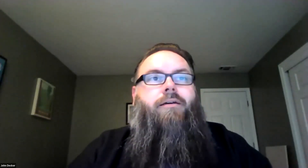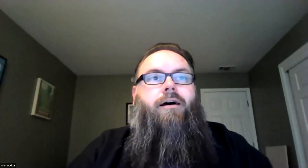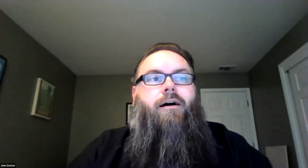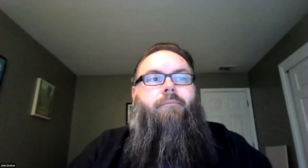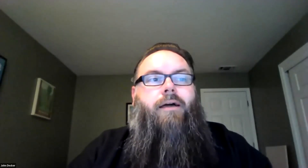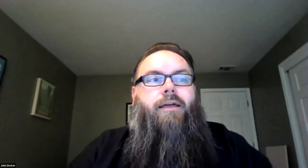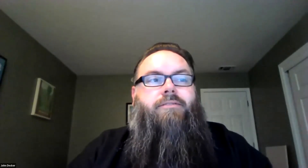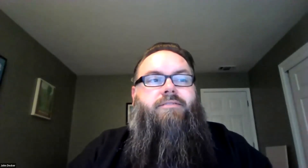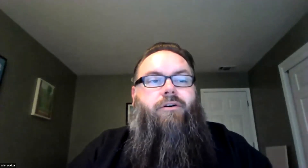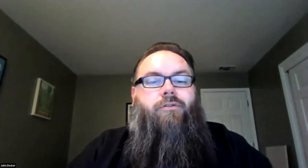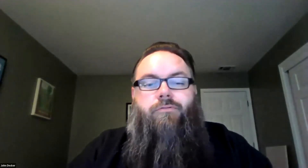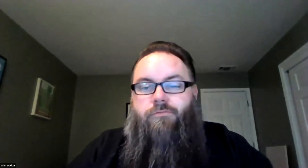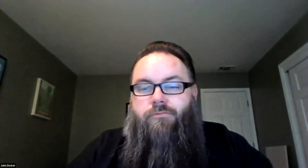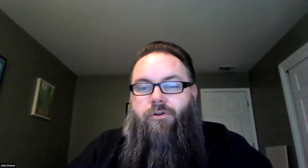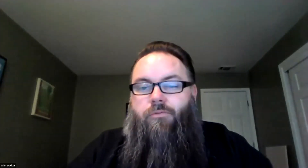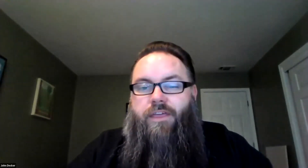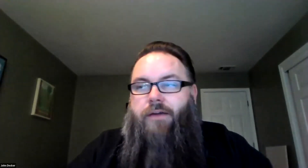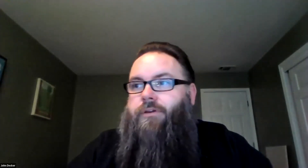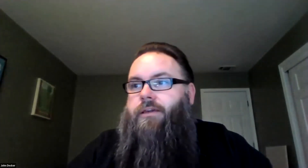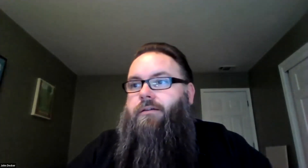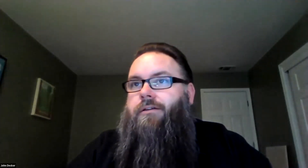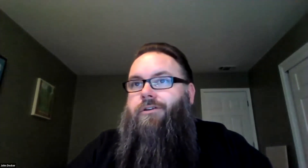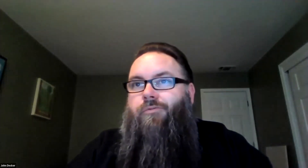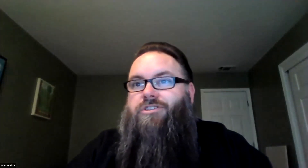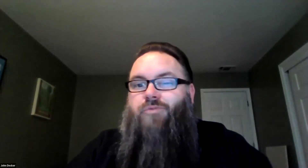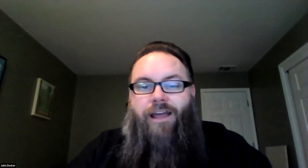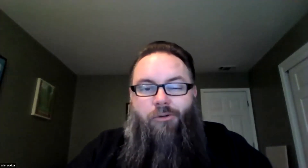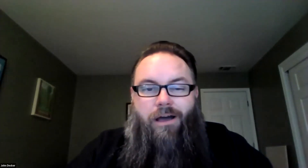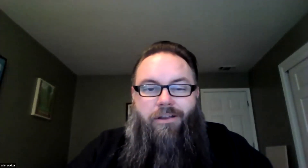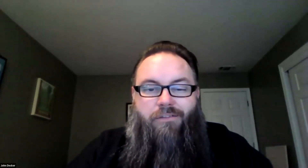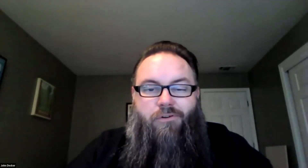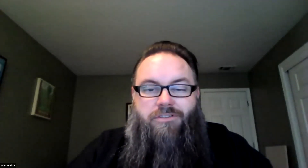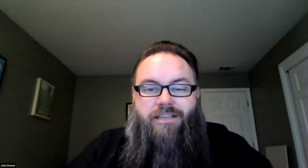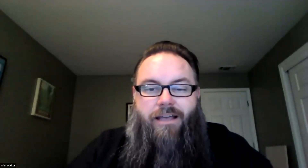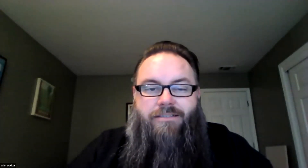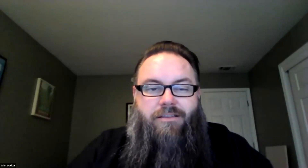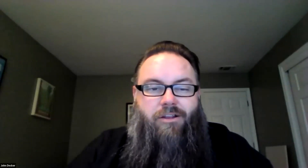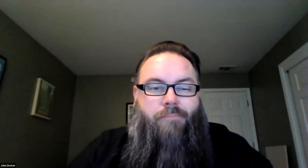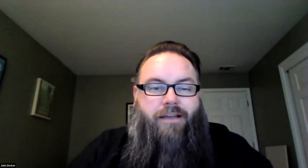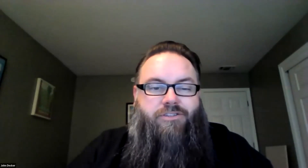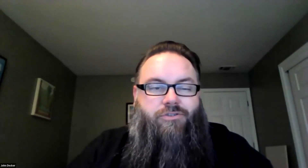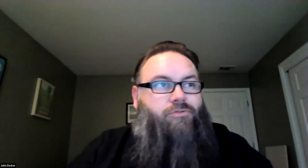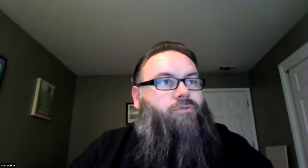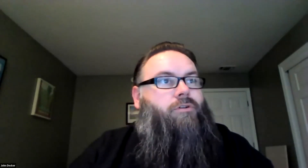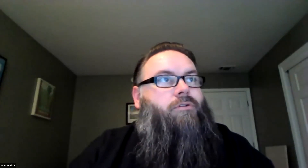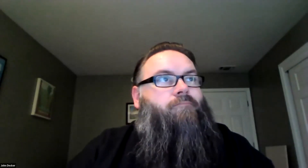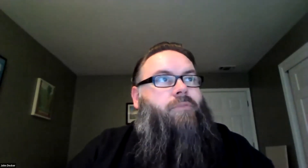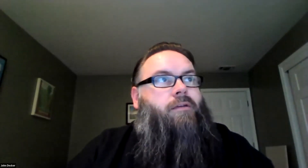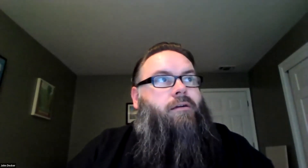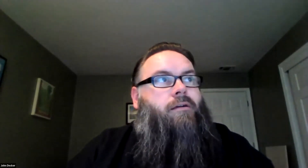candidates. And so, with that, we just want to help out and get folks as, back